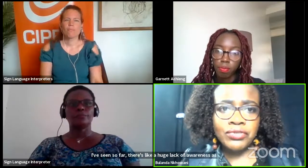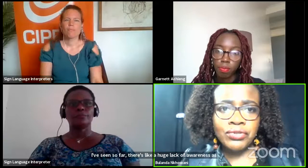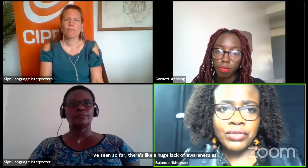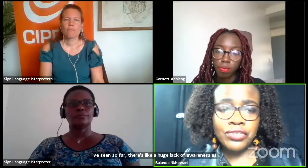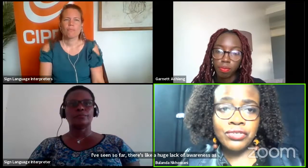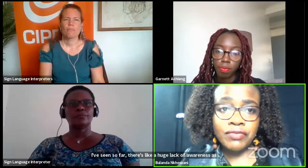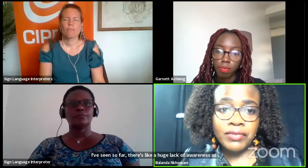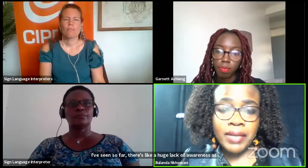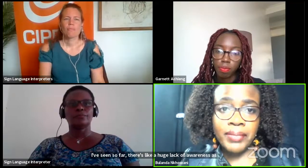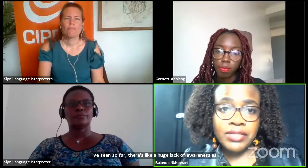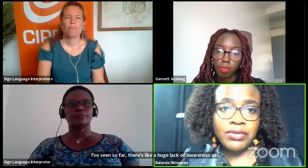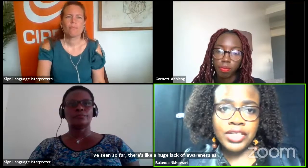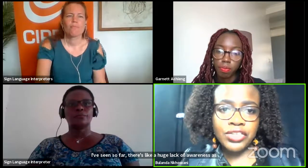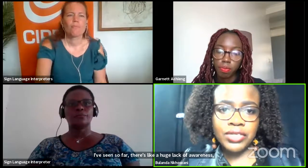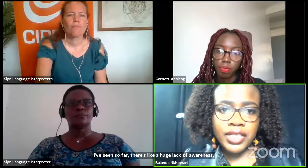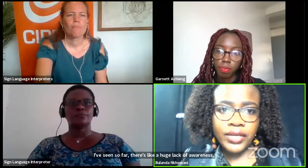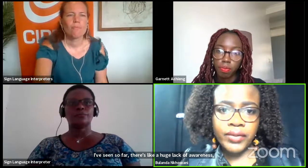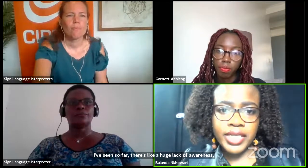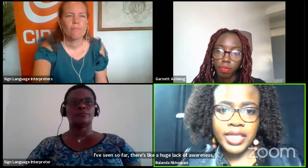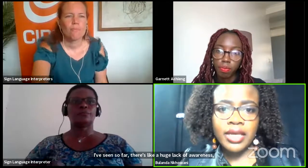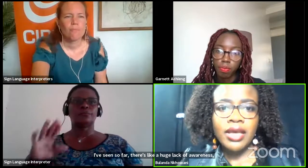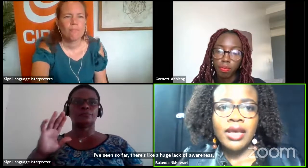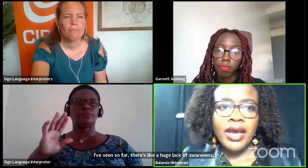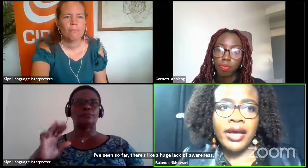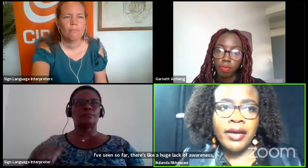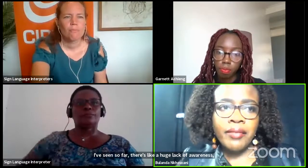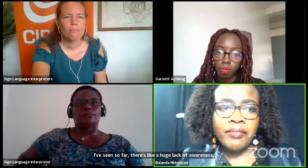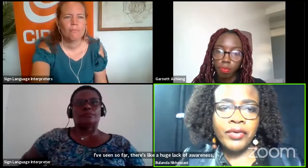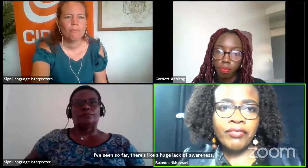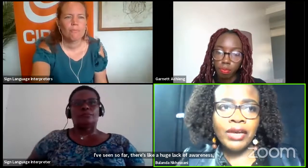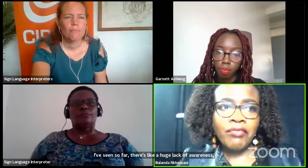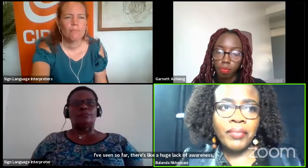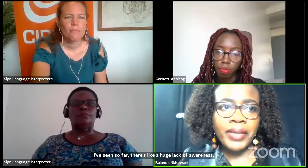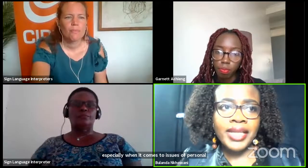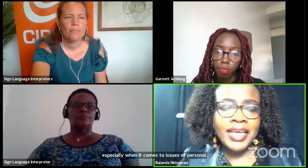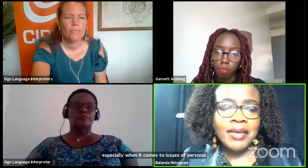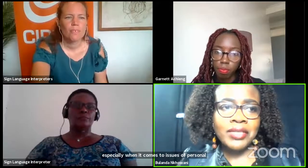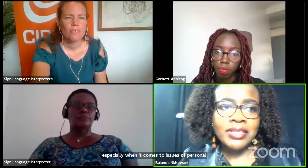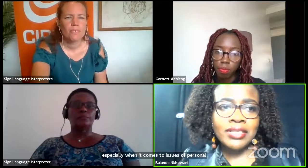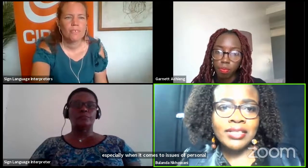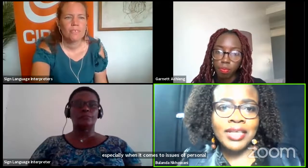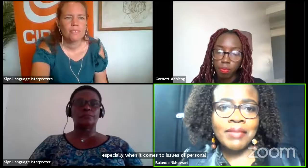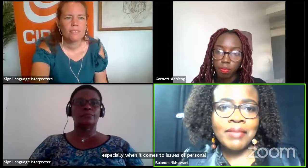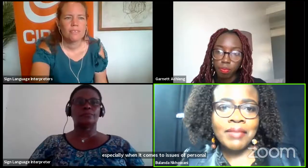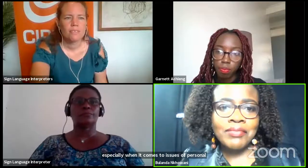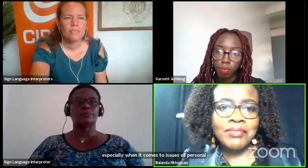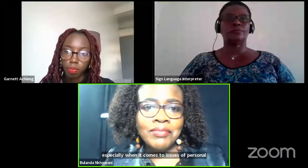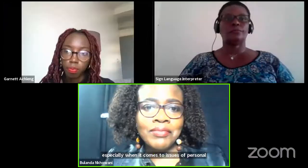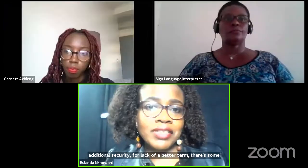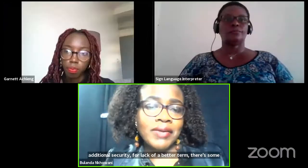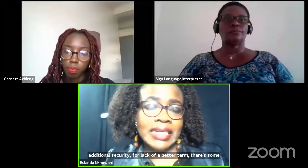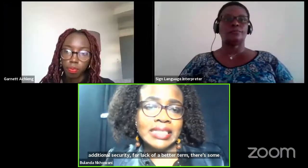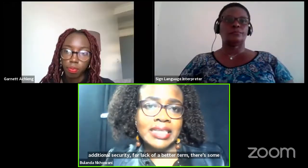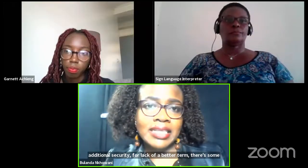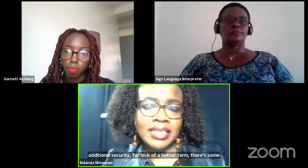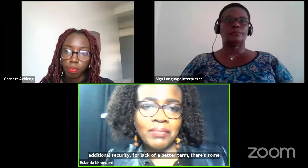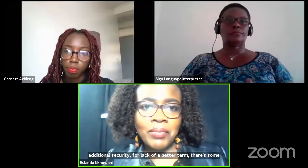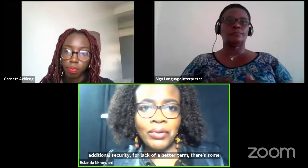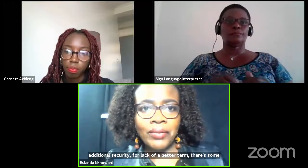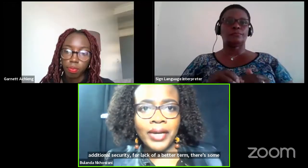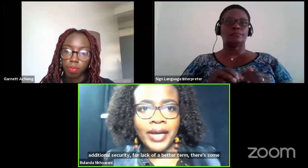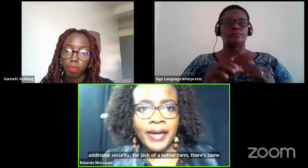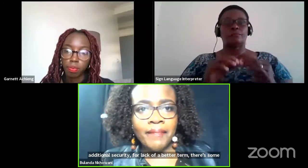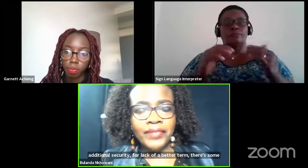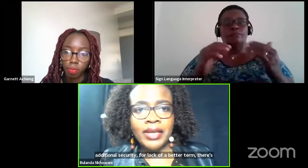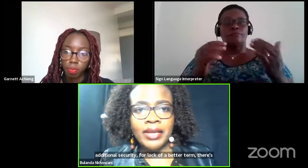it comes to issues of personal digital security. For lack of a better term, there's some sort of lack of seriousness